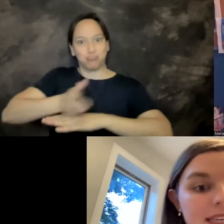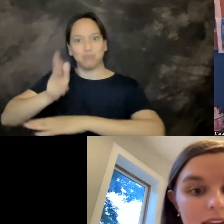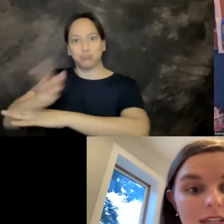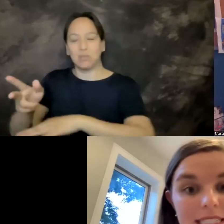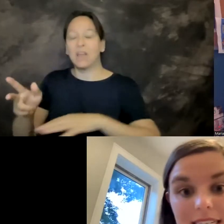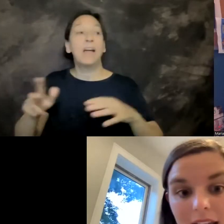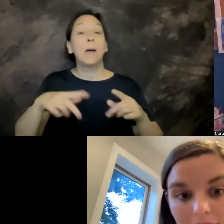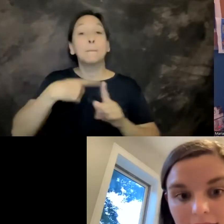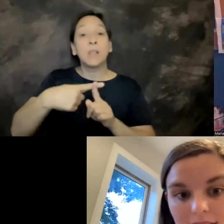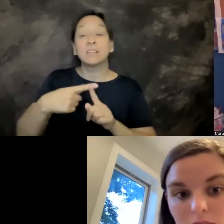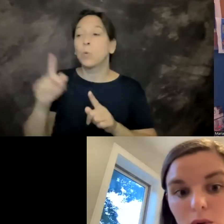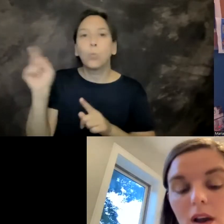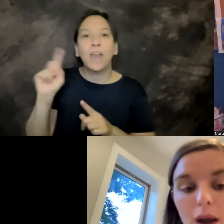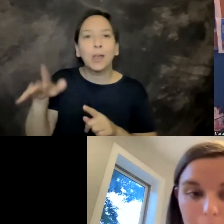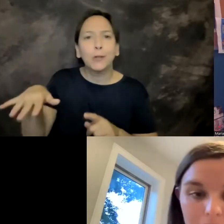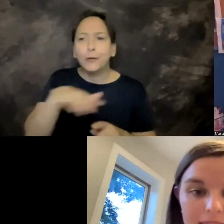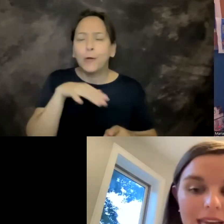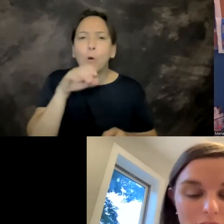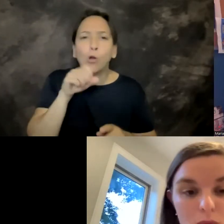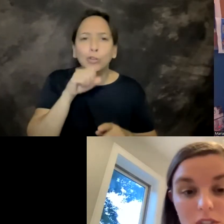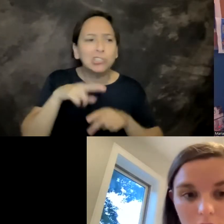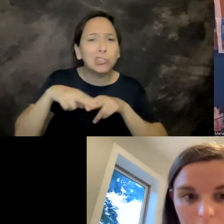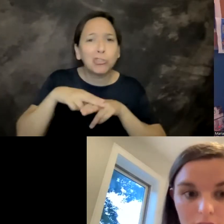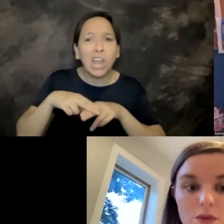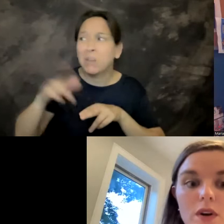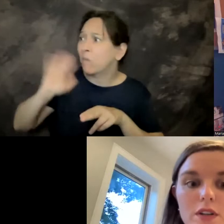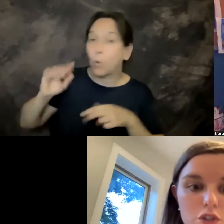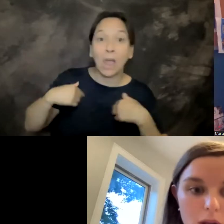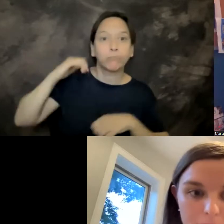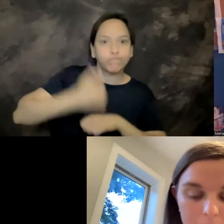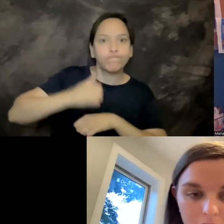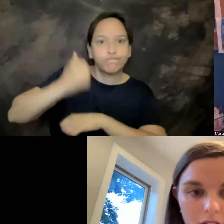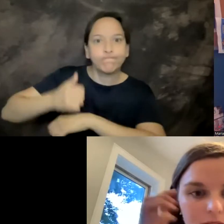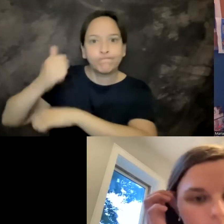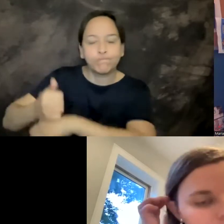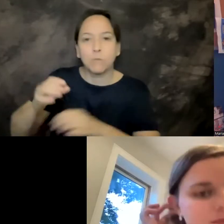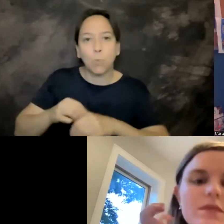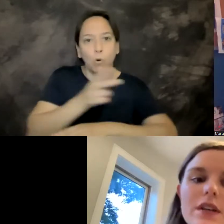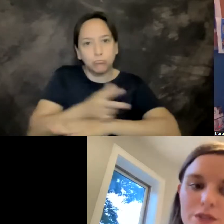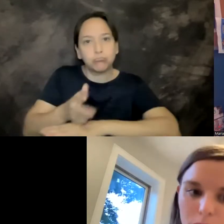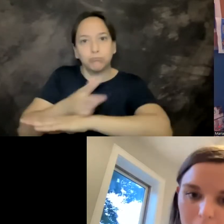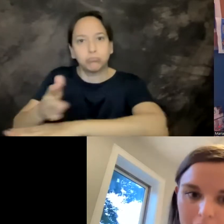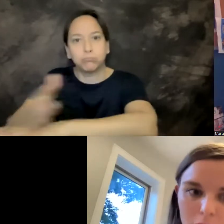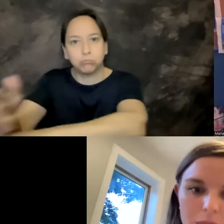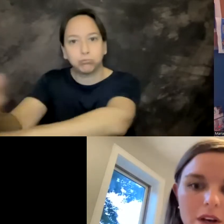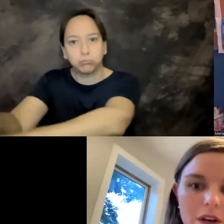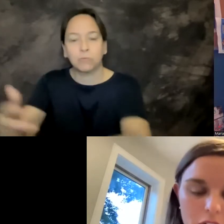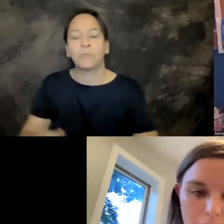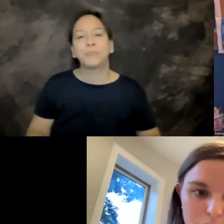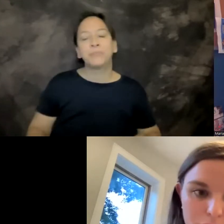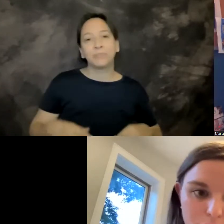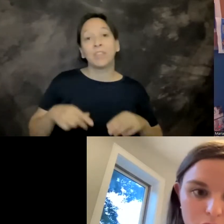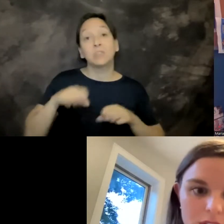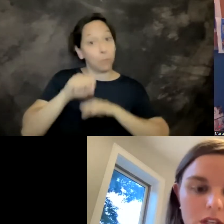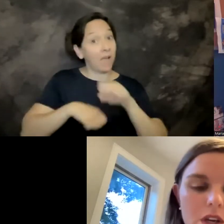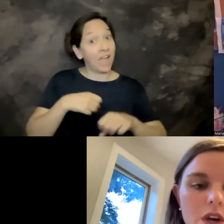have a guaranteed access to a bike and to a dock in order to drop the bike off. So biking will be a good